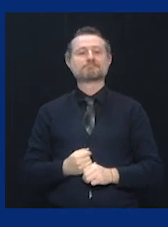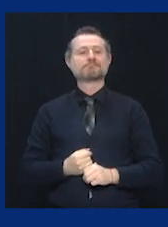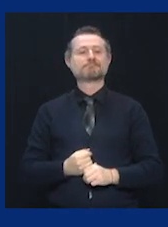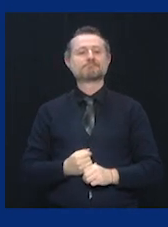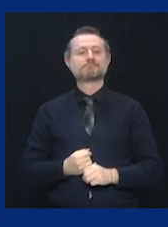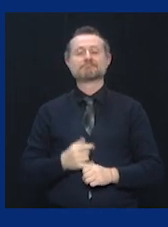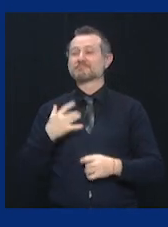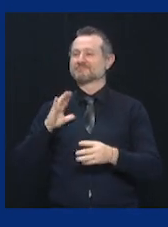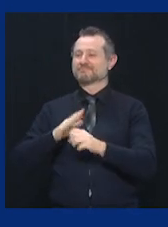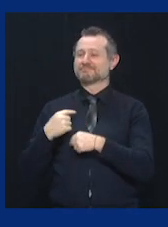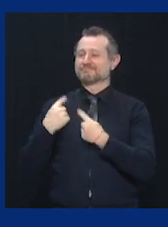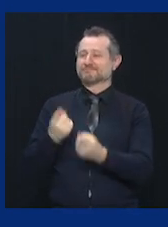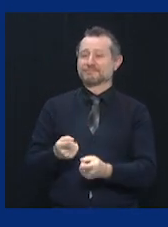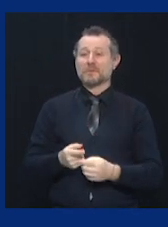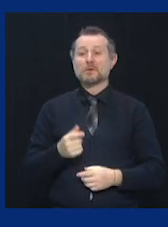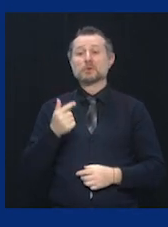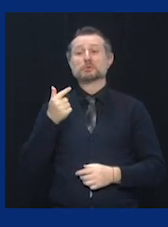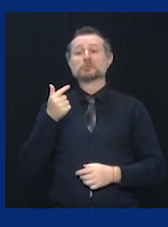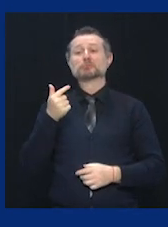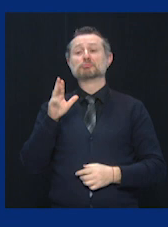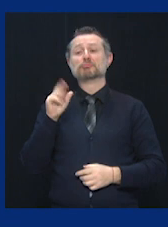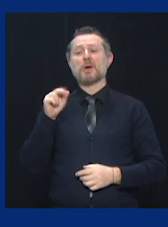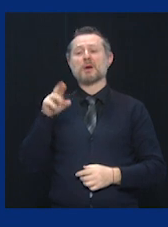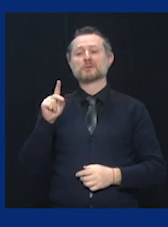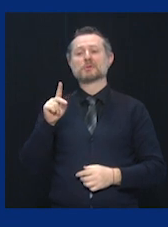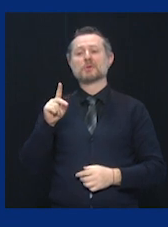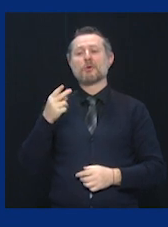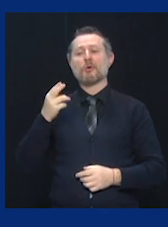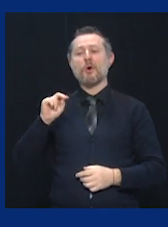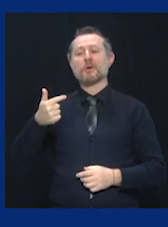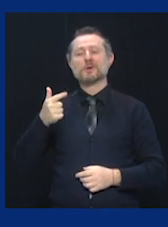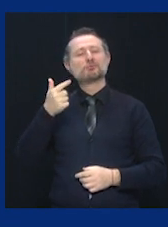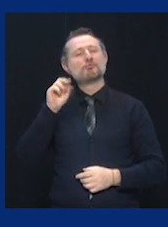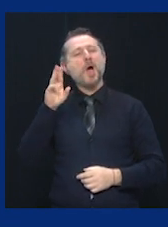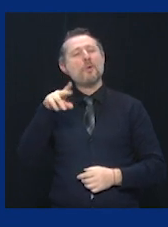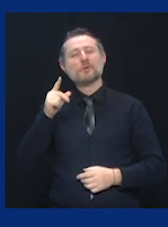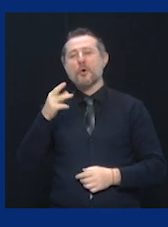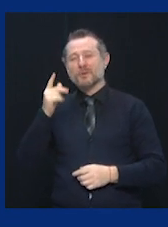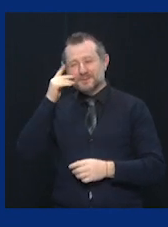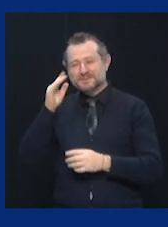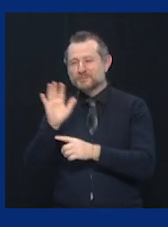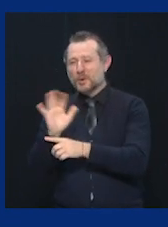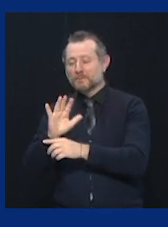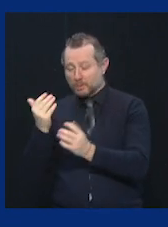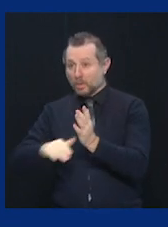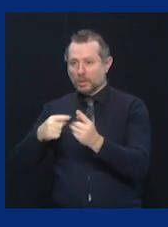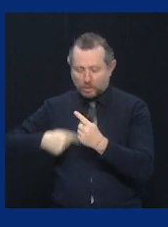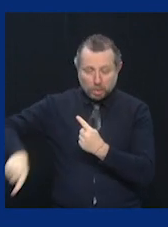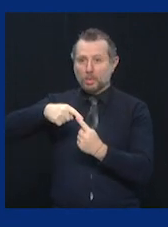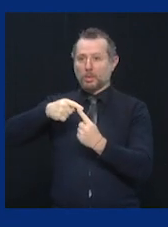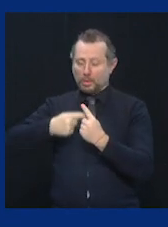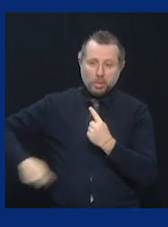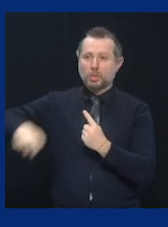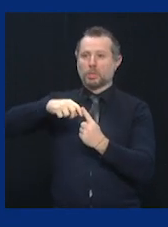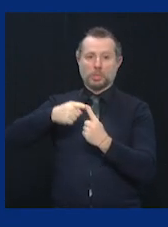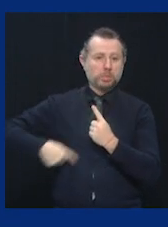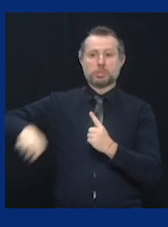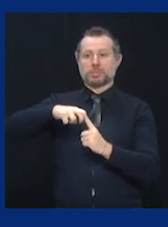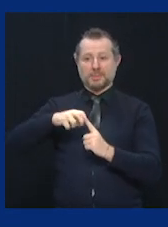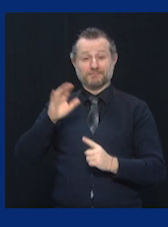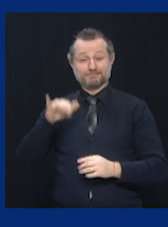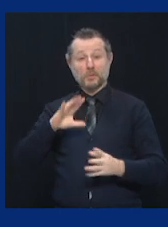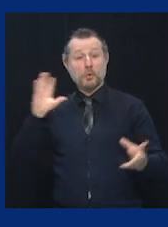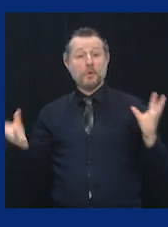Groundhog Day, but a little different. Overall positivity, 5.47. Statewide